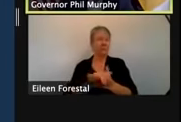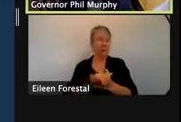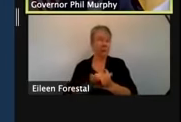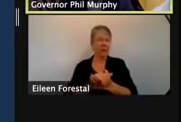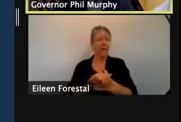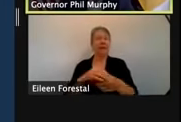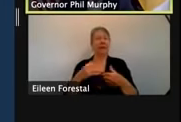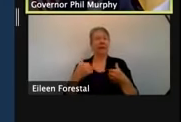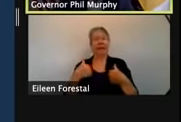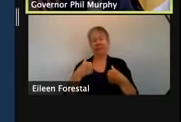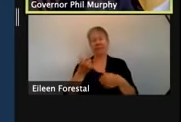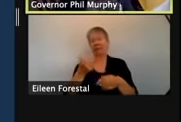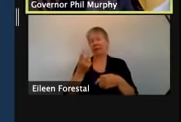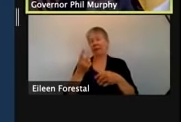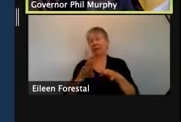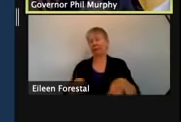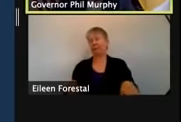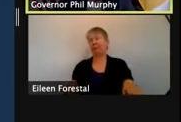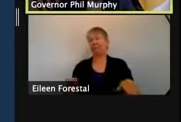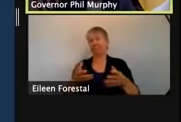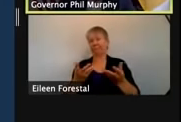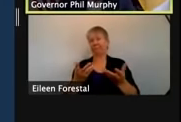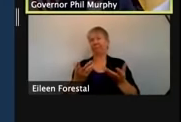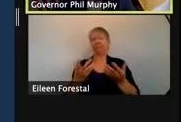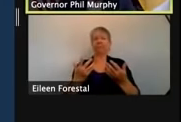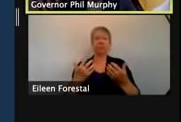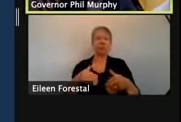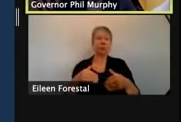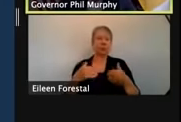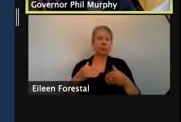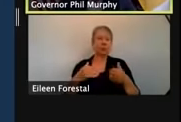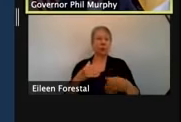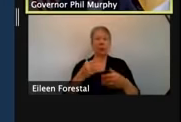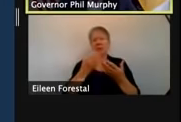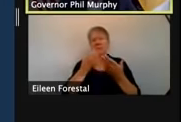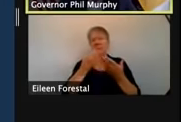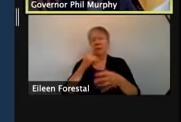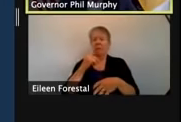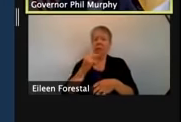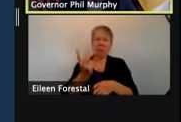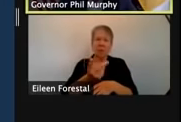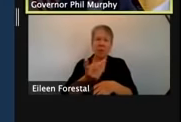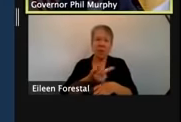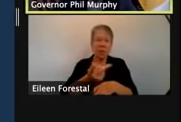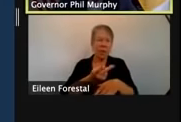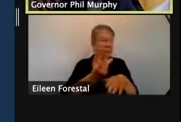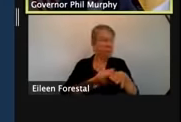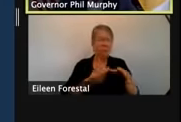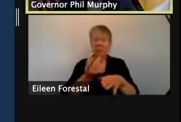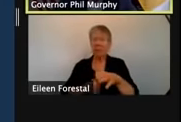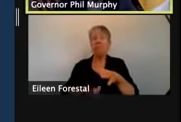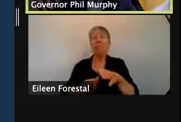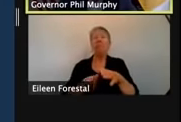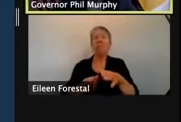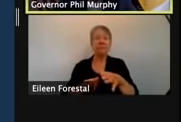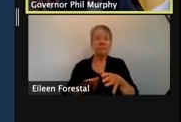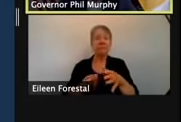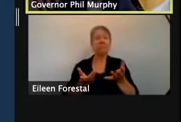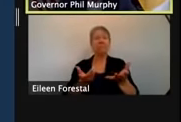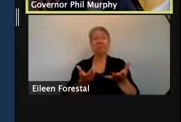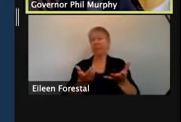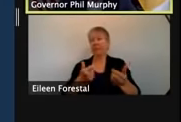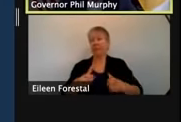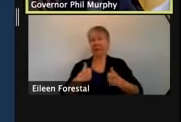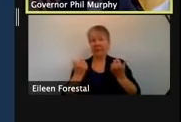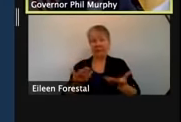Grace. We are grateful to both Ed and Joyce for choosing to make New Jersey their home for so many years. We thank him for